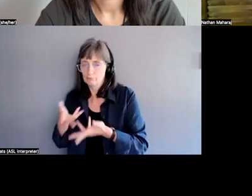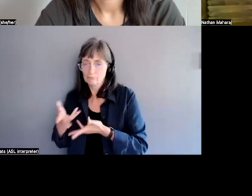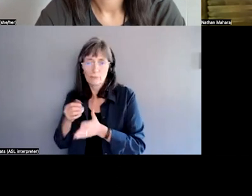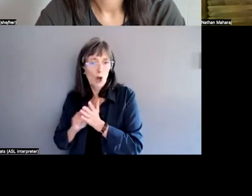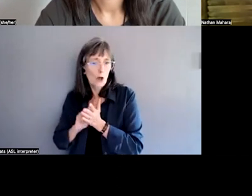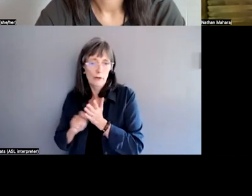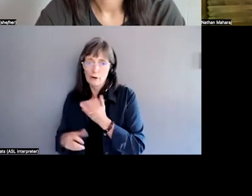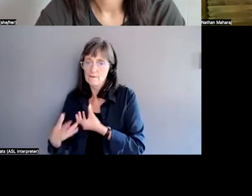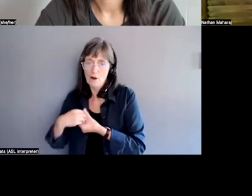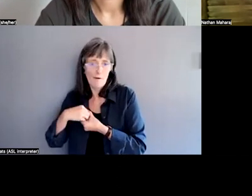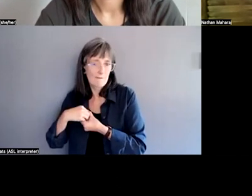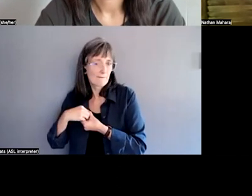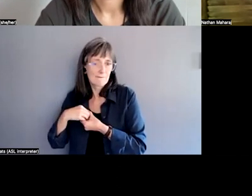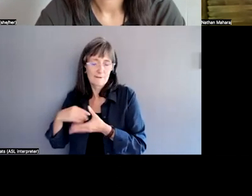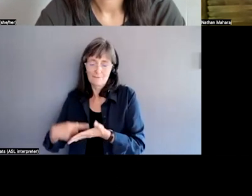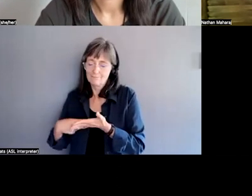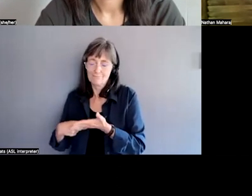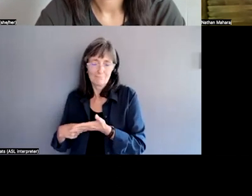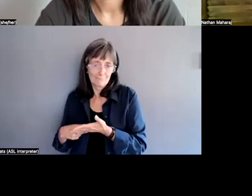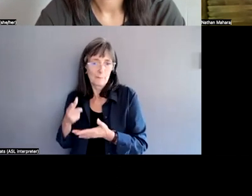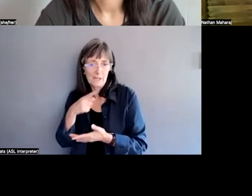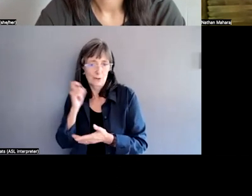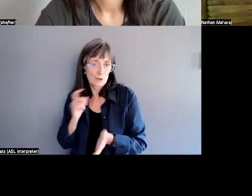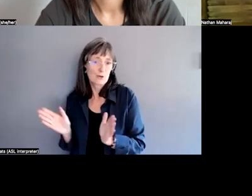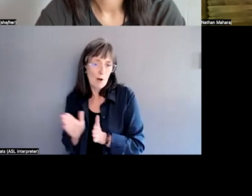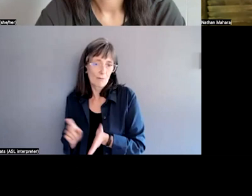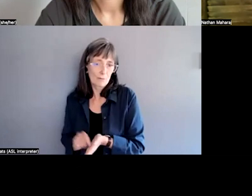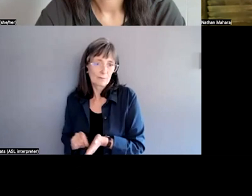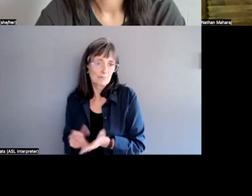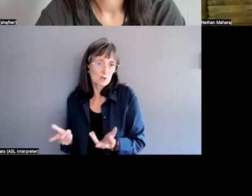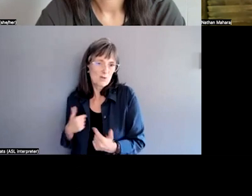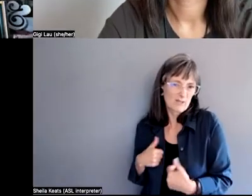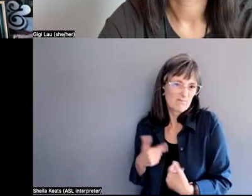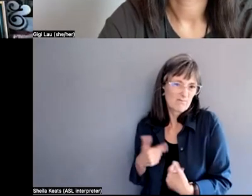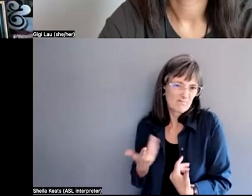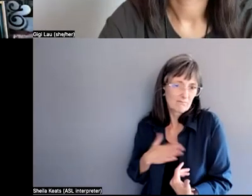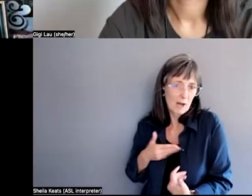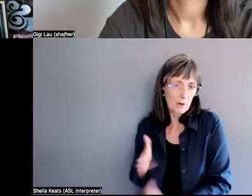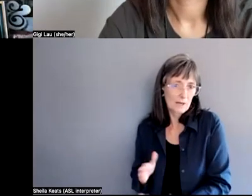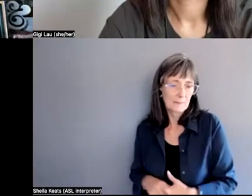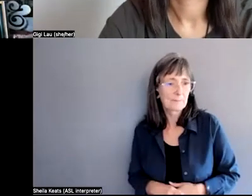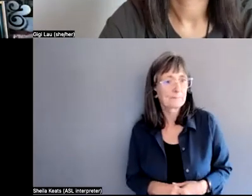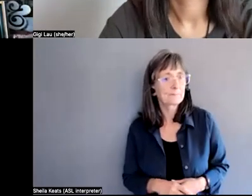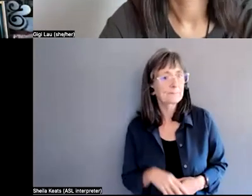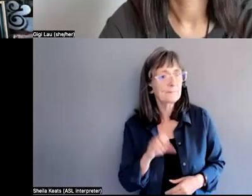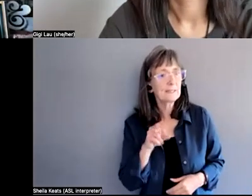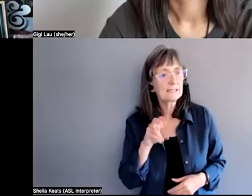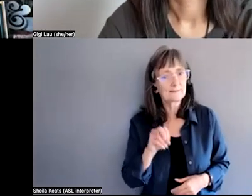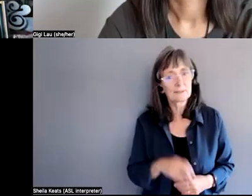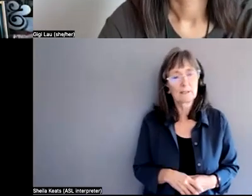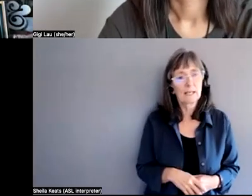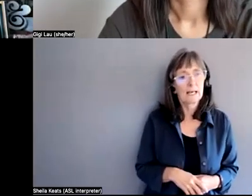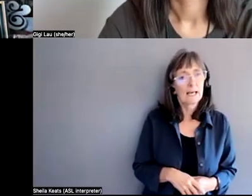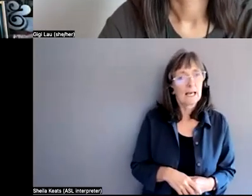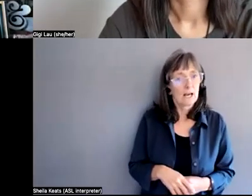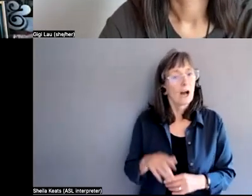from the beginning in those conversations. So that's the approach that I usually take. I do want to talk about author input,